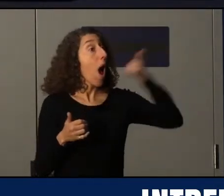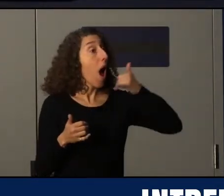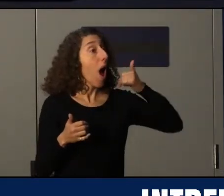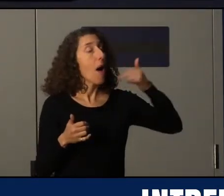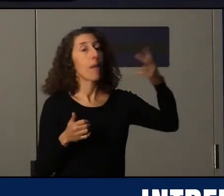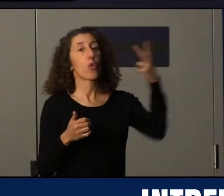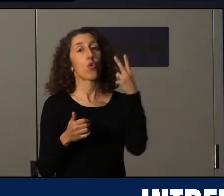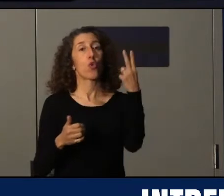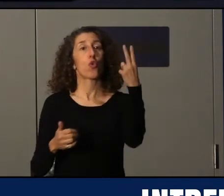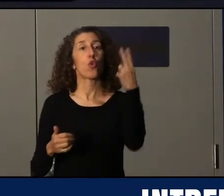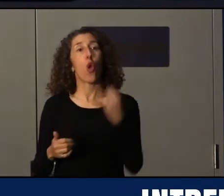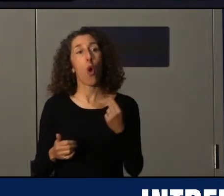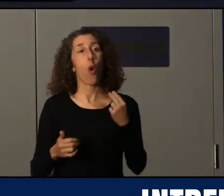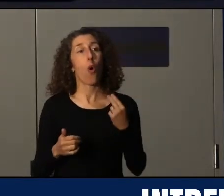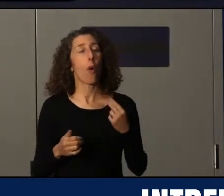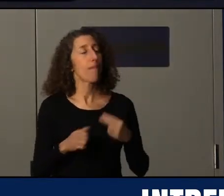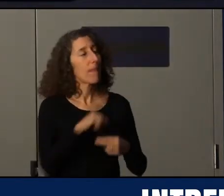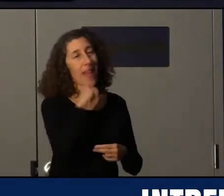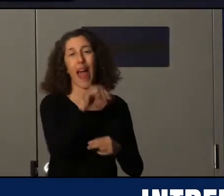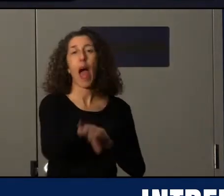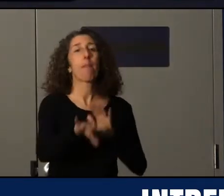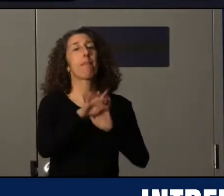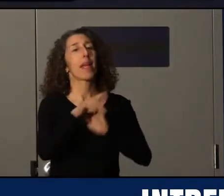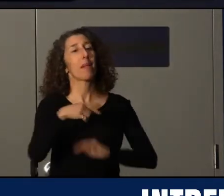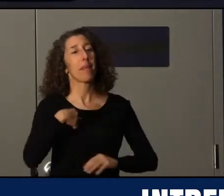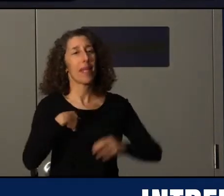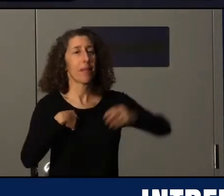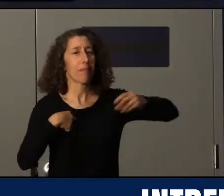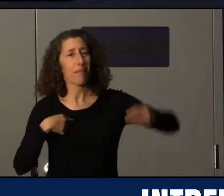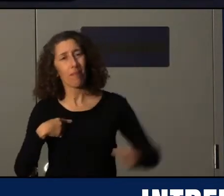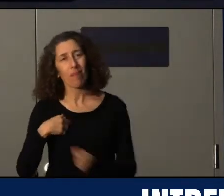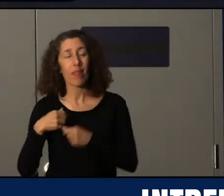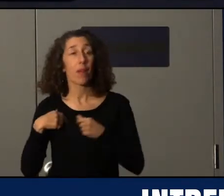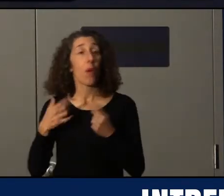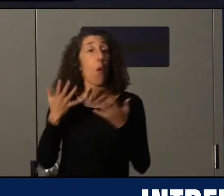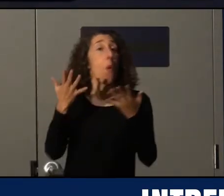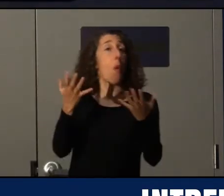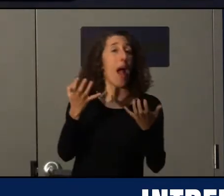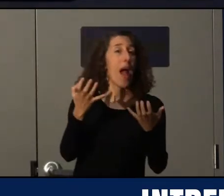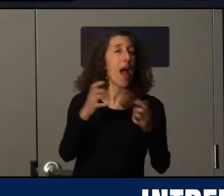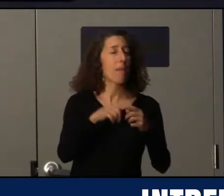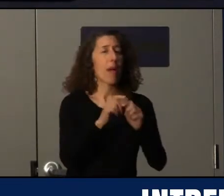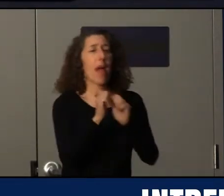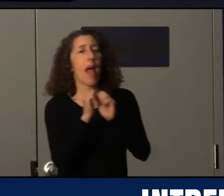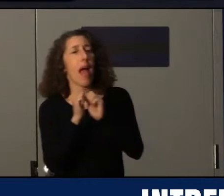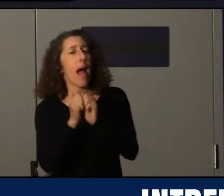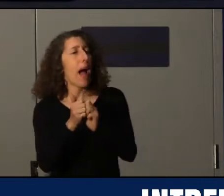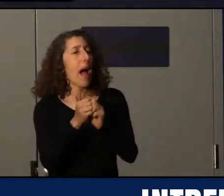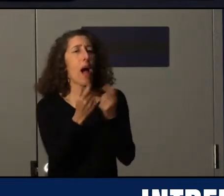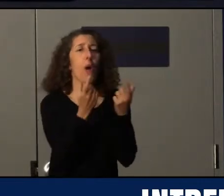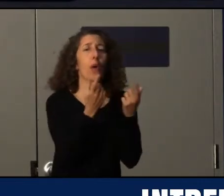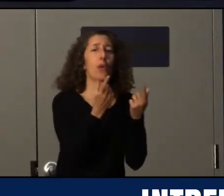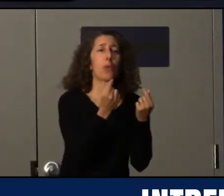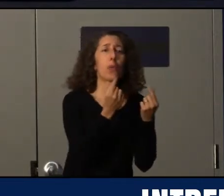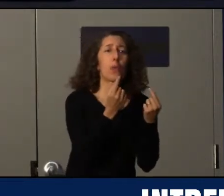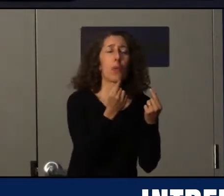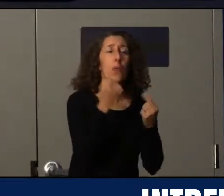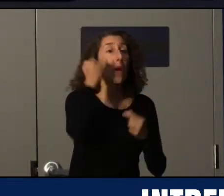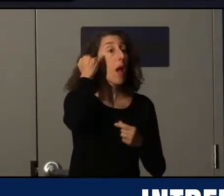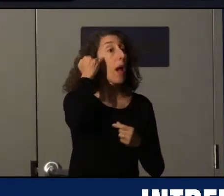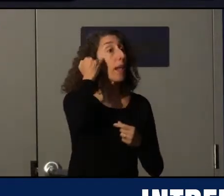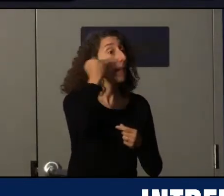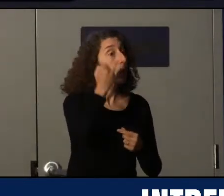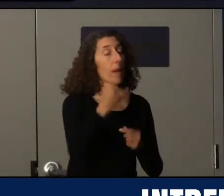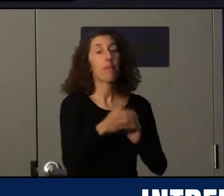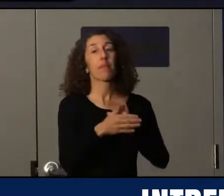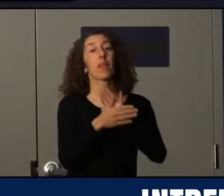well, how do I help advance human spaceflight if I'm not going to be a NASA astronaut? So I became what's called an analog astronaut,